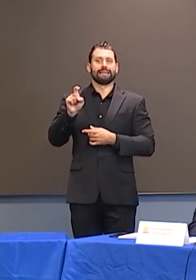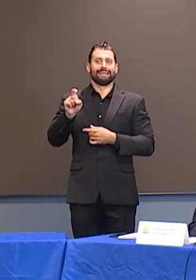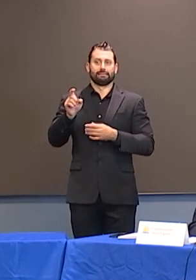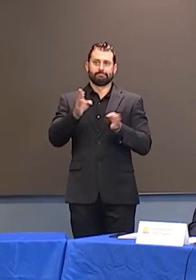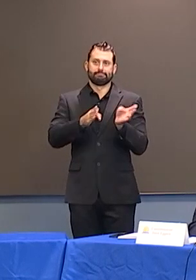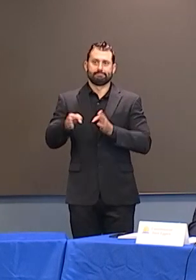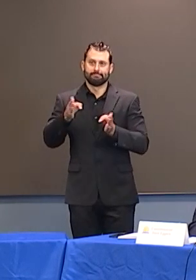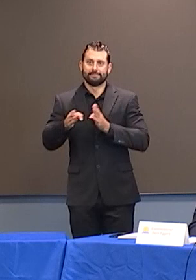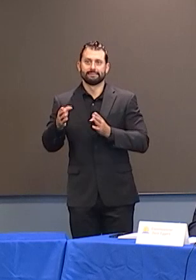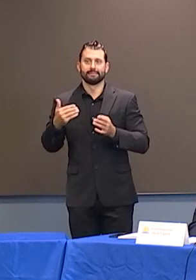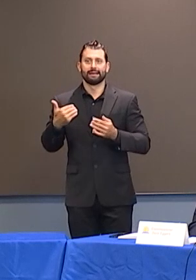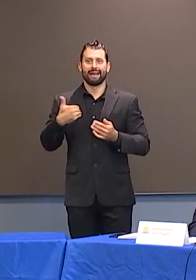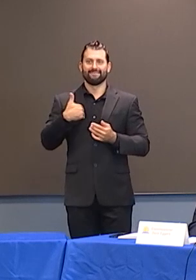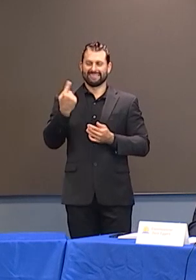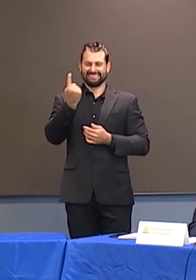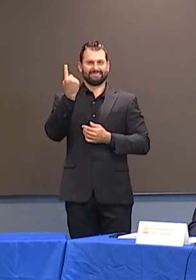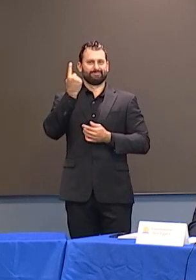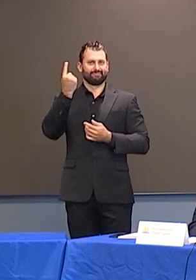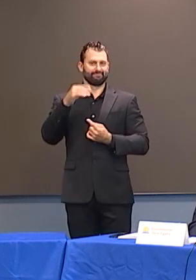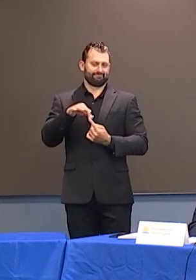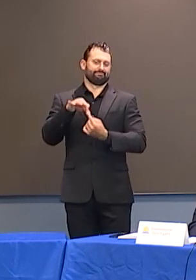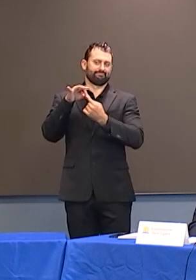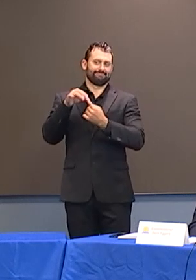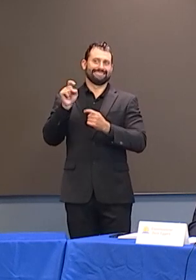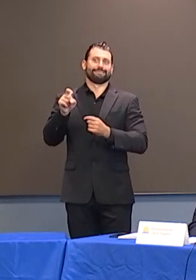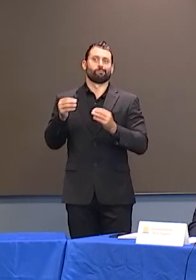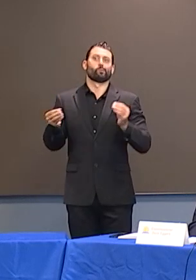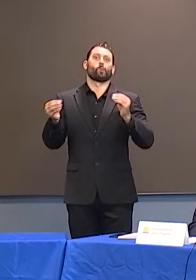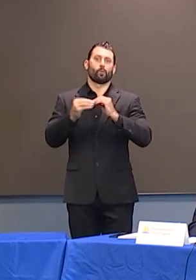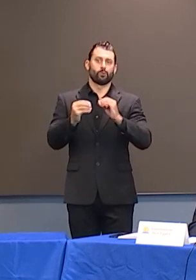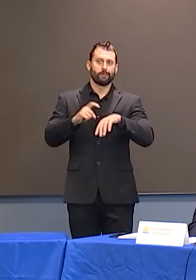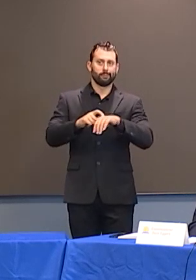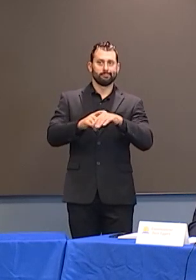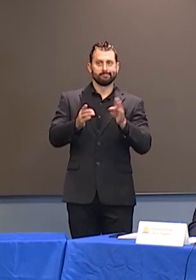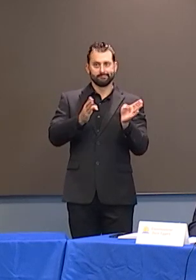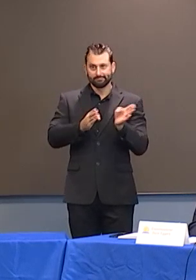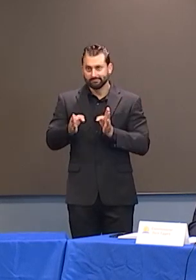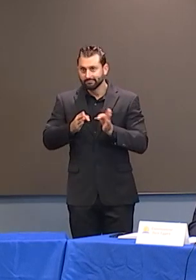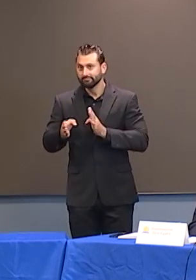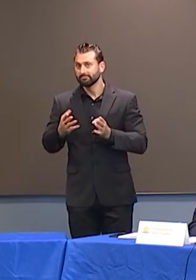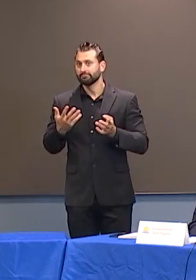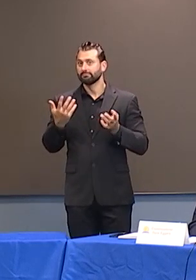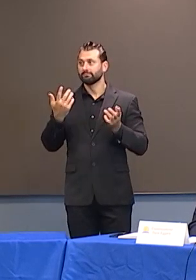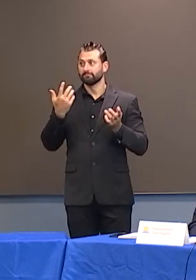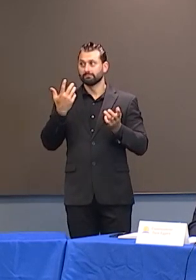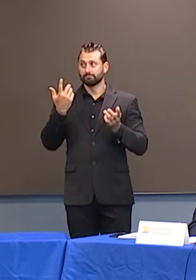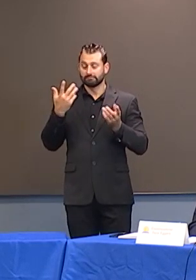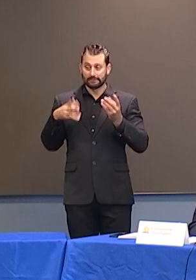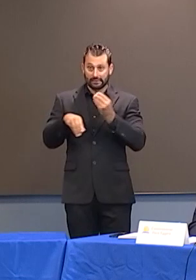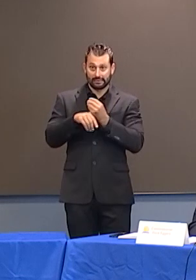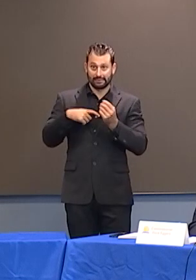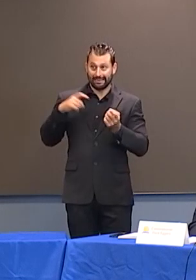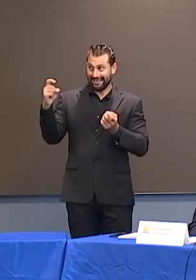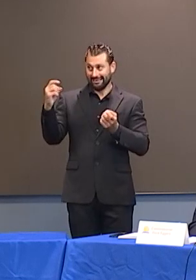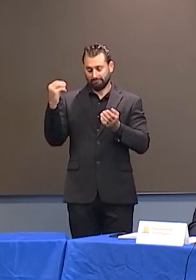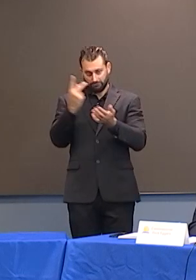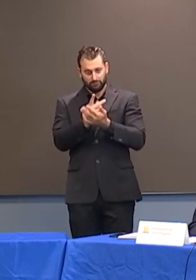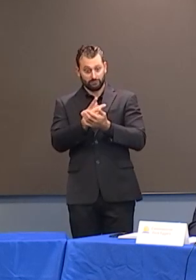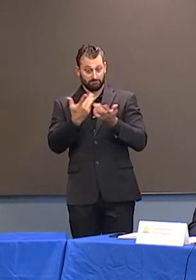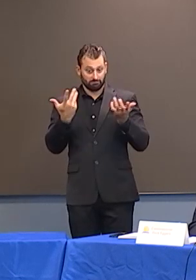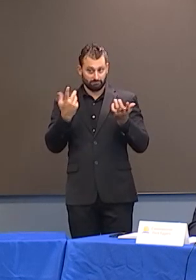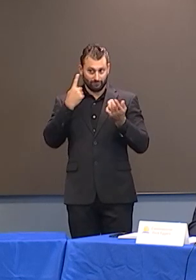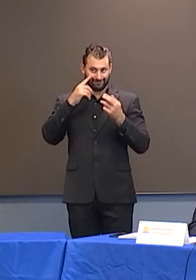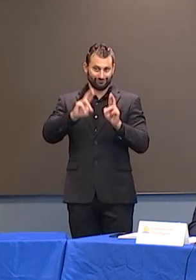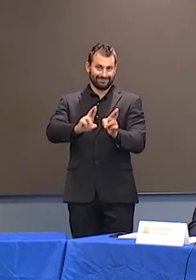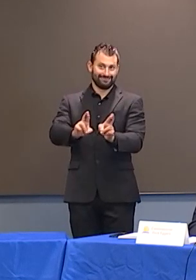school board and, and, and if then we need to act, we're ready to be able to do that. We're pre staging, um, food and water